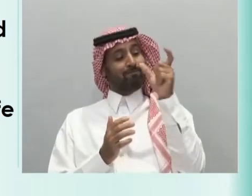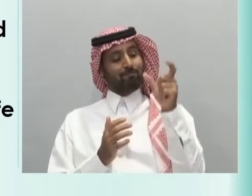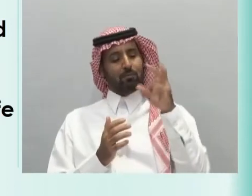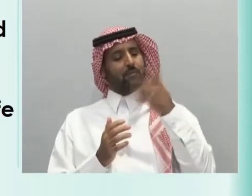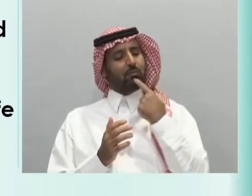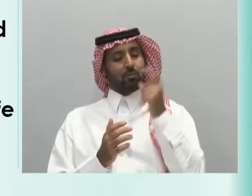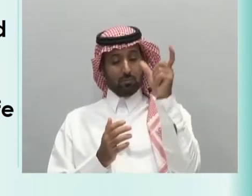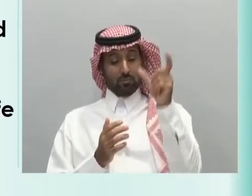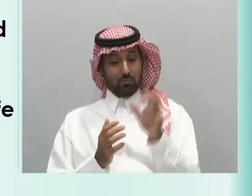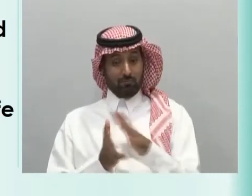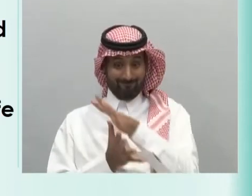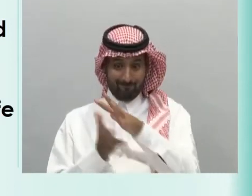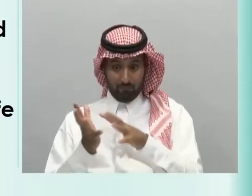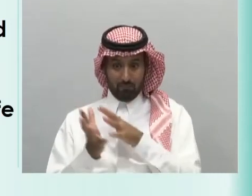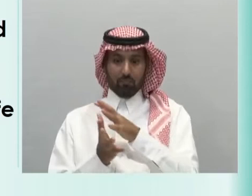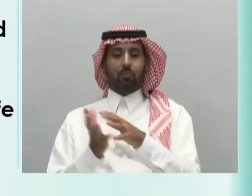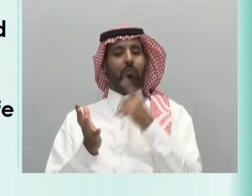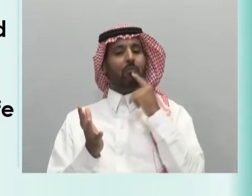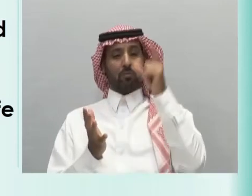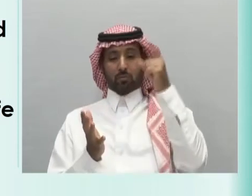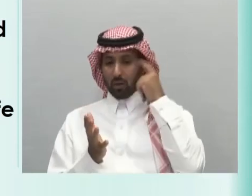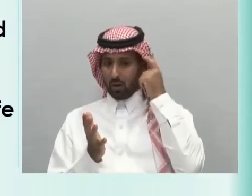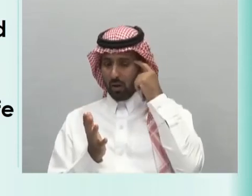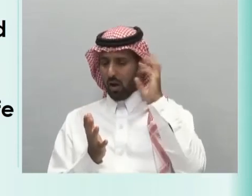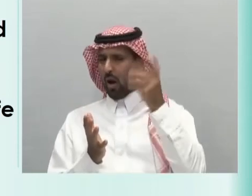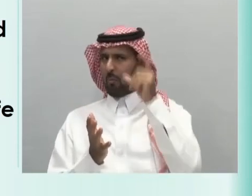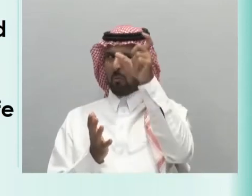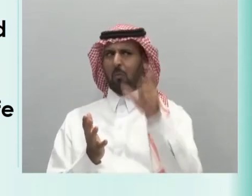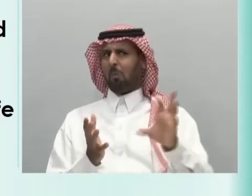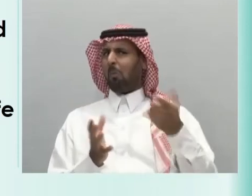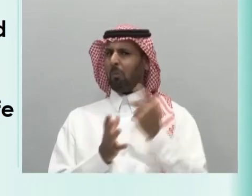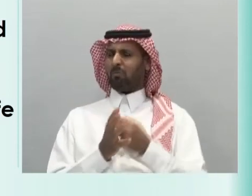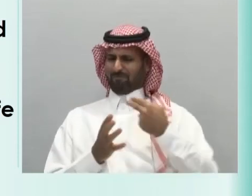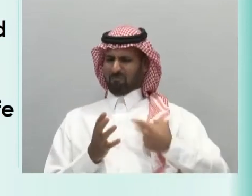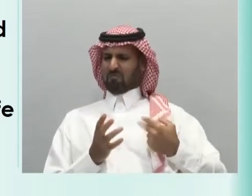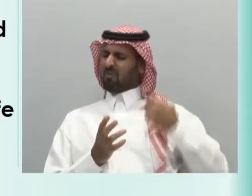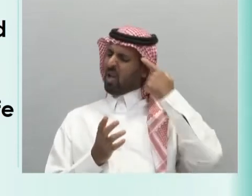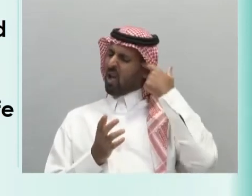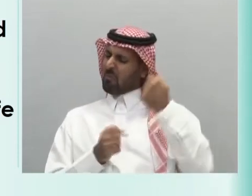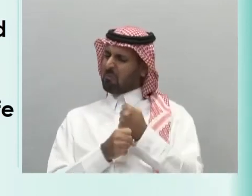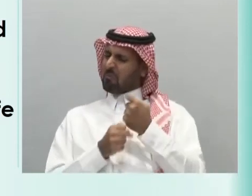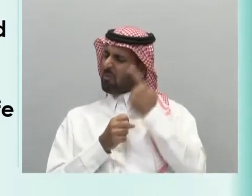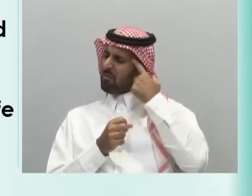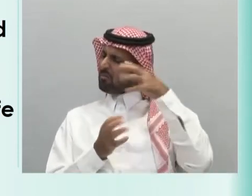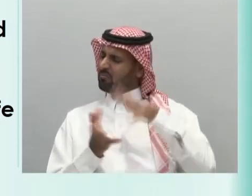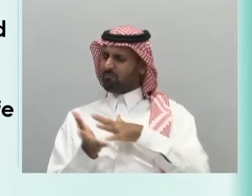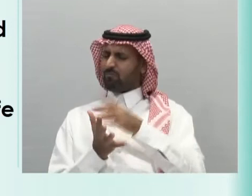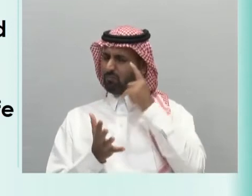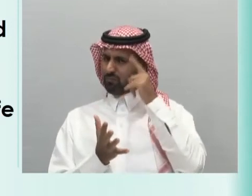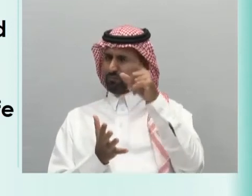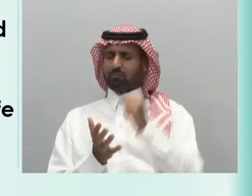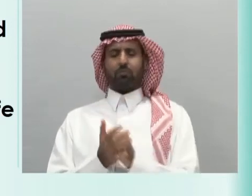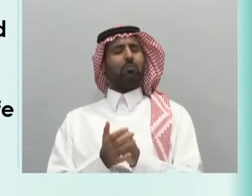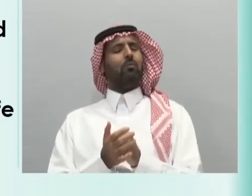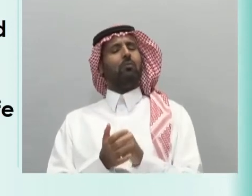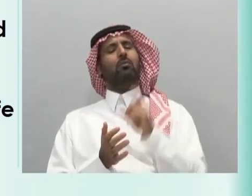So this is one of the tricks that you need to learn how to fill in the spaces in this kind of questions. So the word